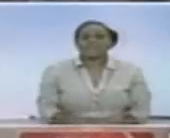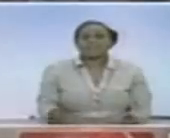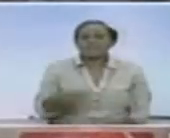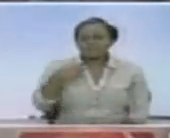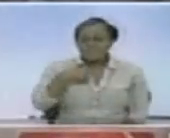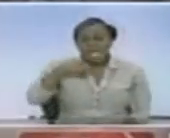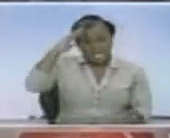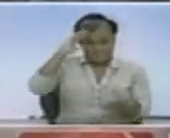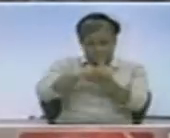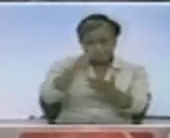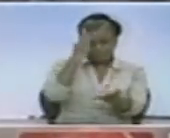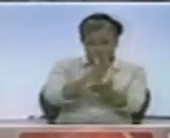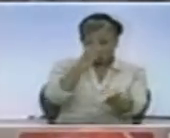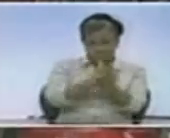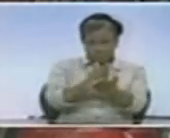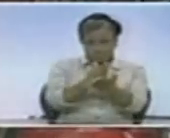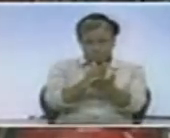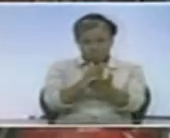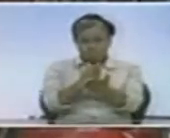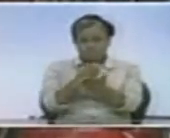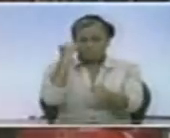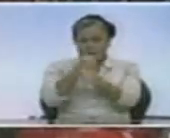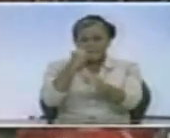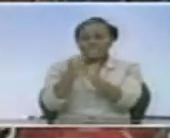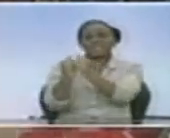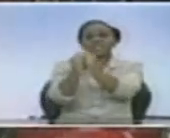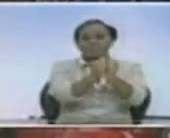I really believe in cooperation myself.